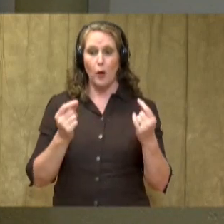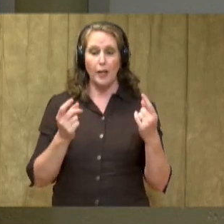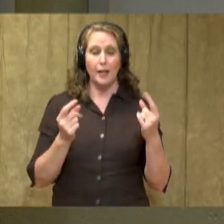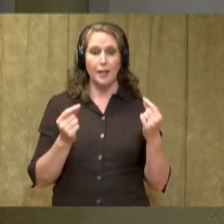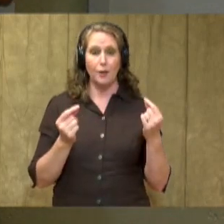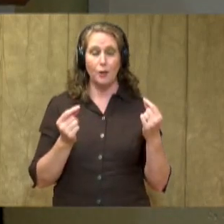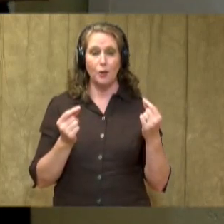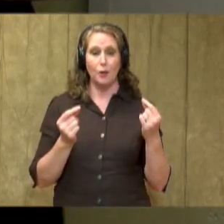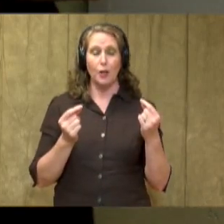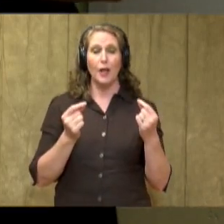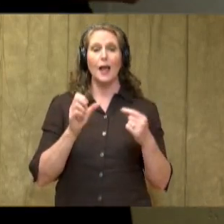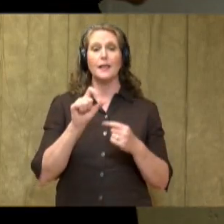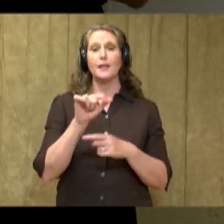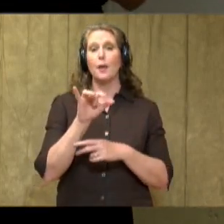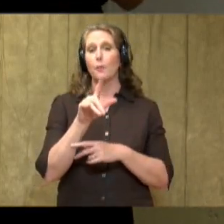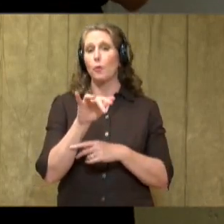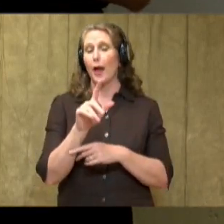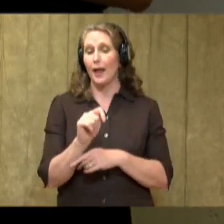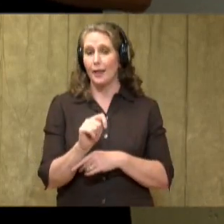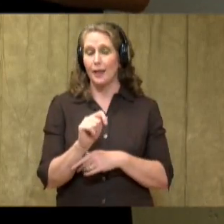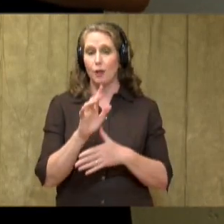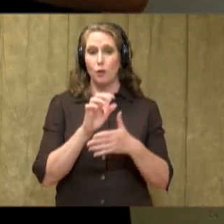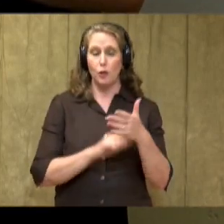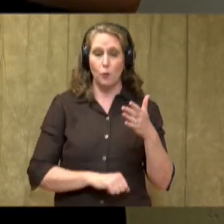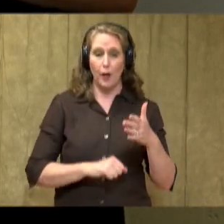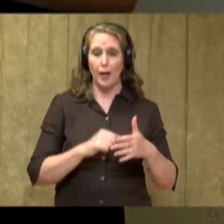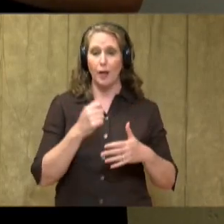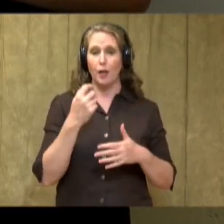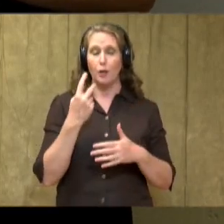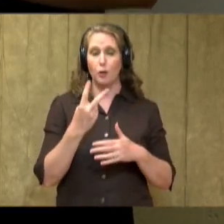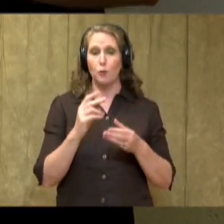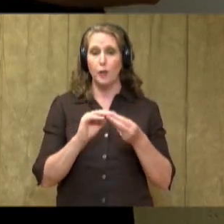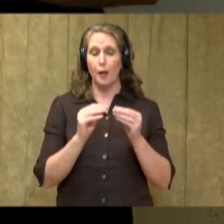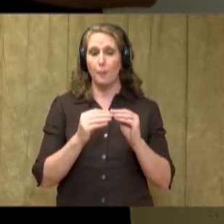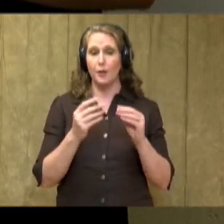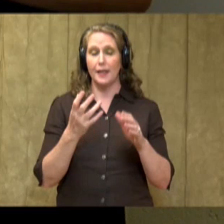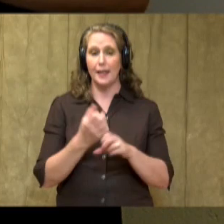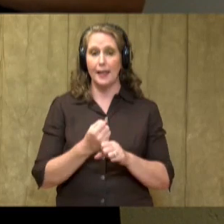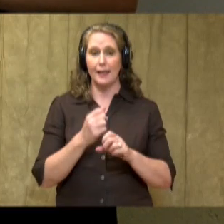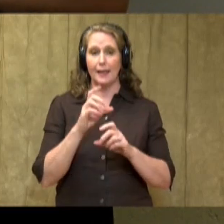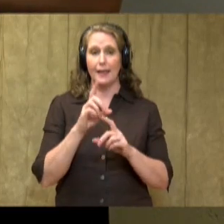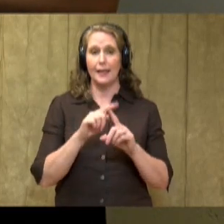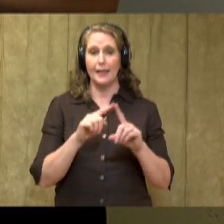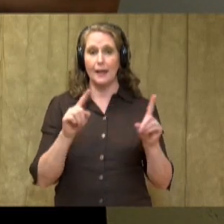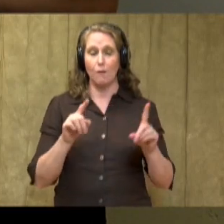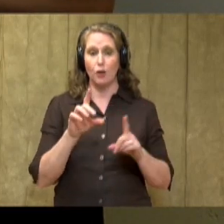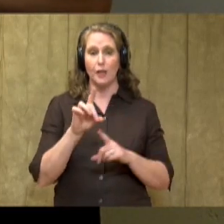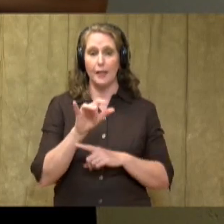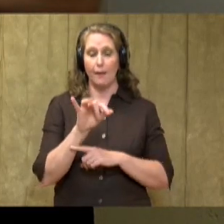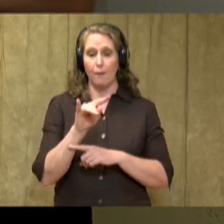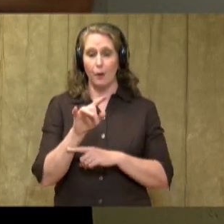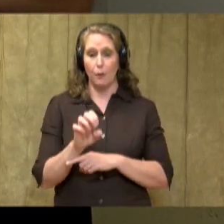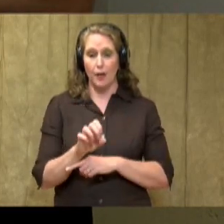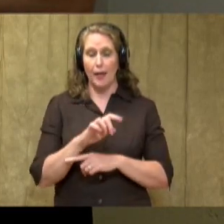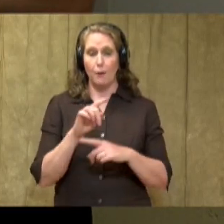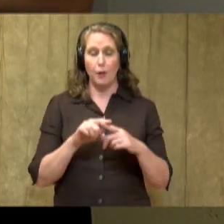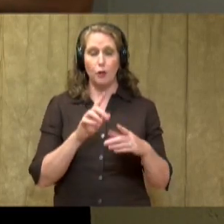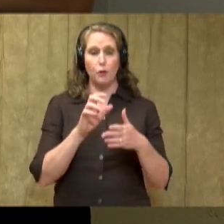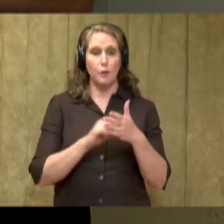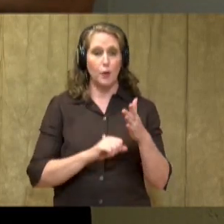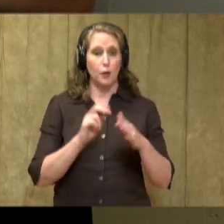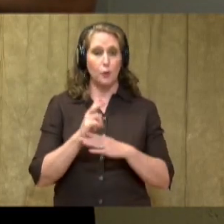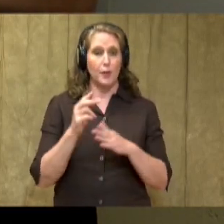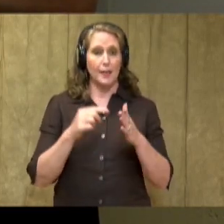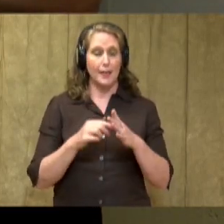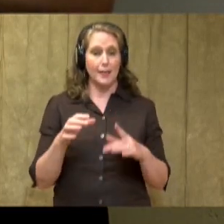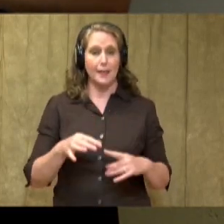away from the groups or take away two numbers for the difference. When you subtract, you use this special symbol to